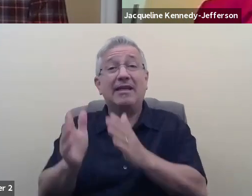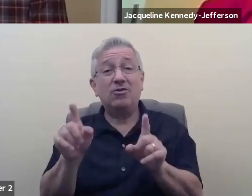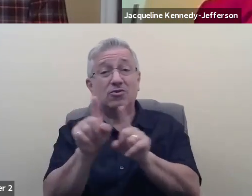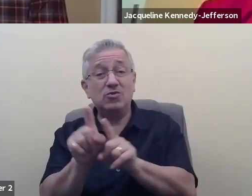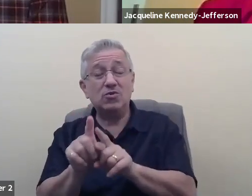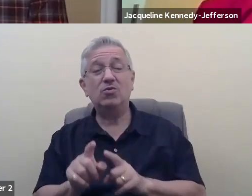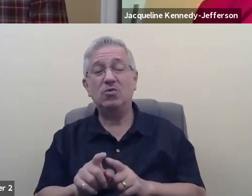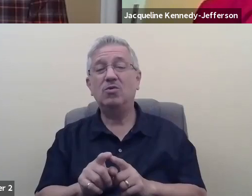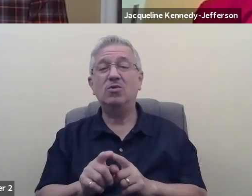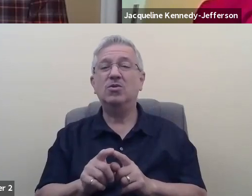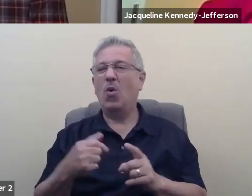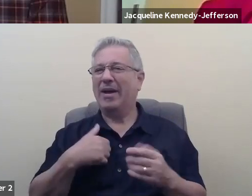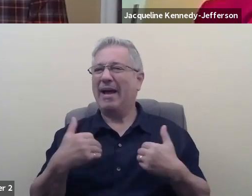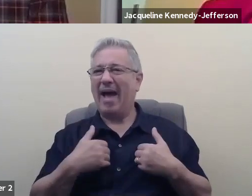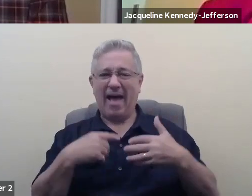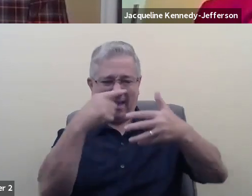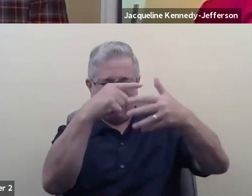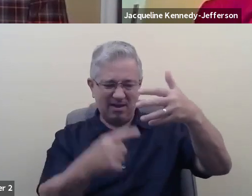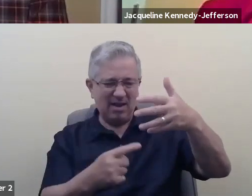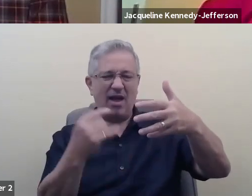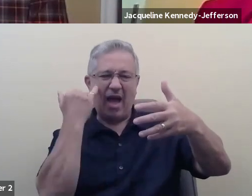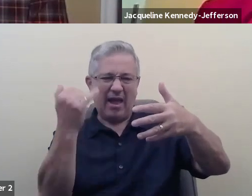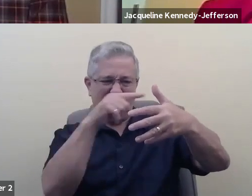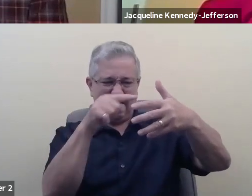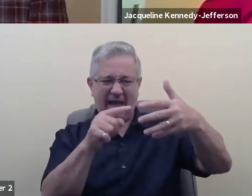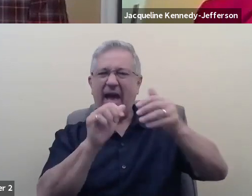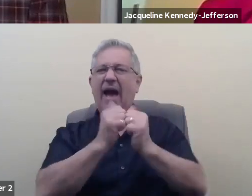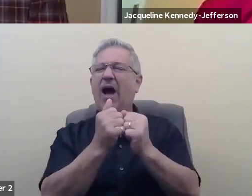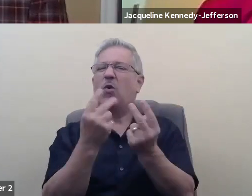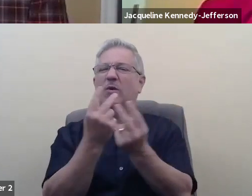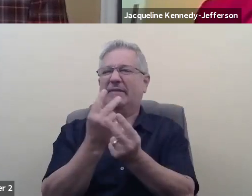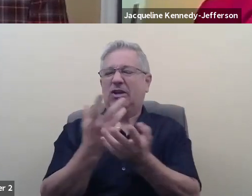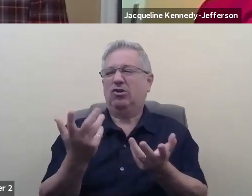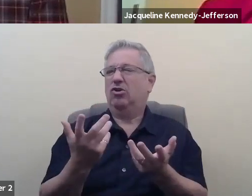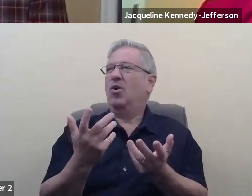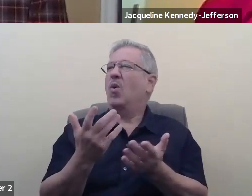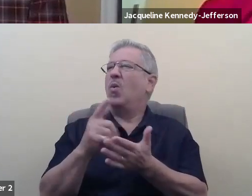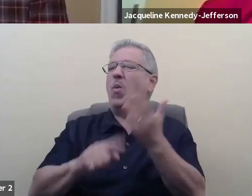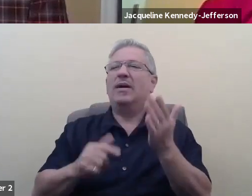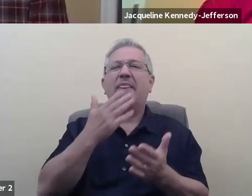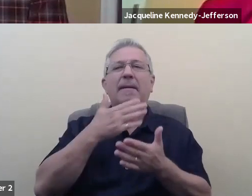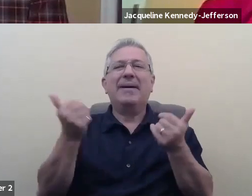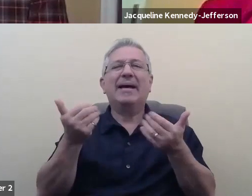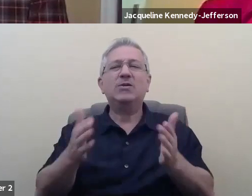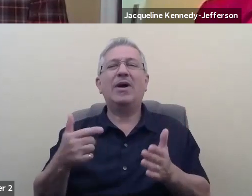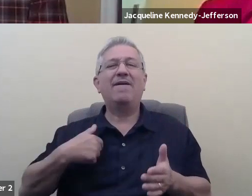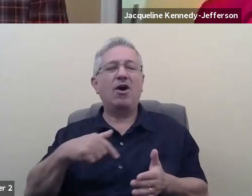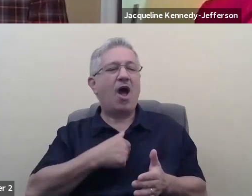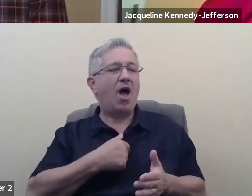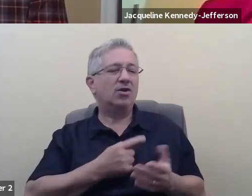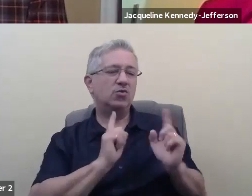leadership series to help leaders figure out, how do I speak to my associates in these